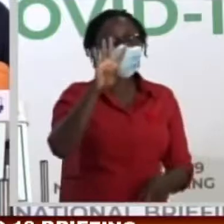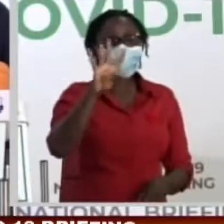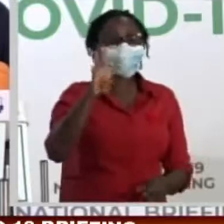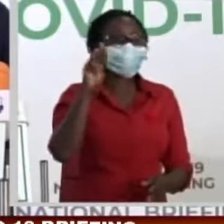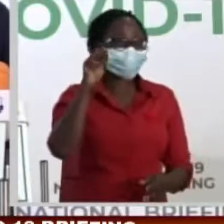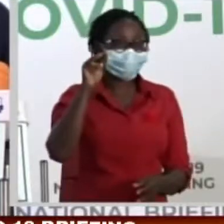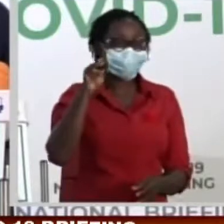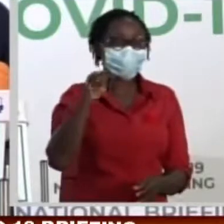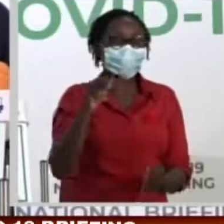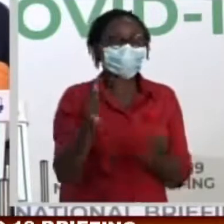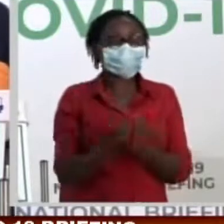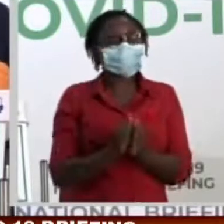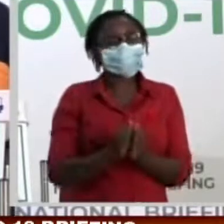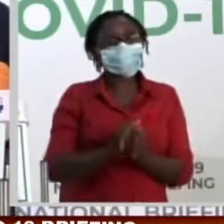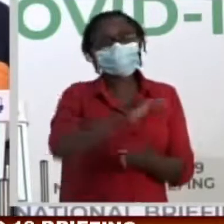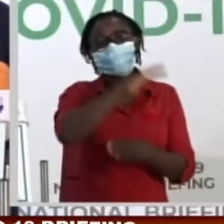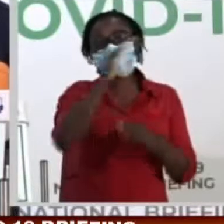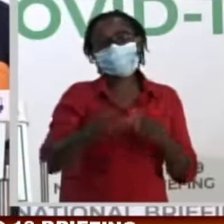cumulative death of